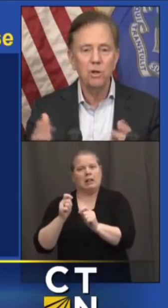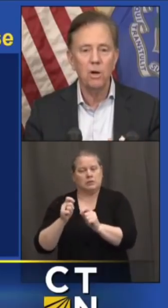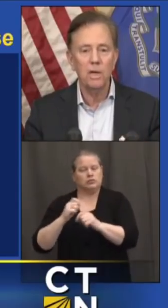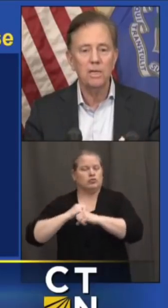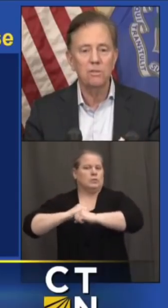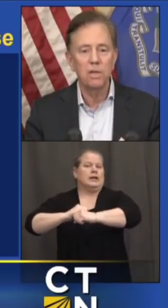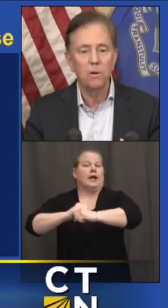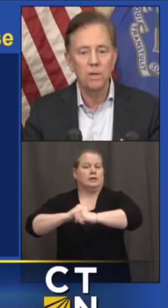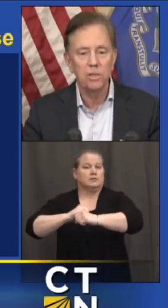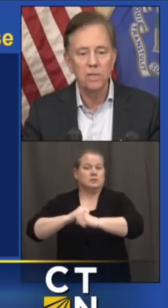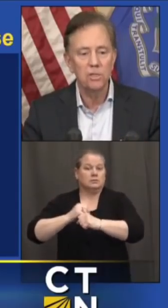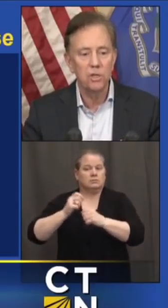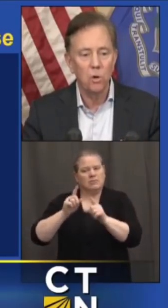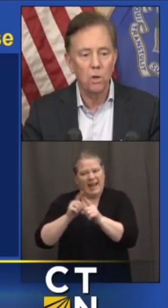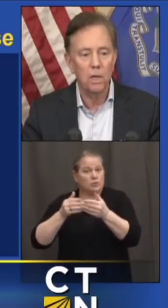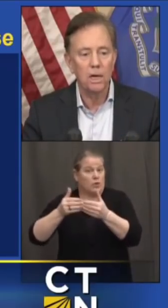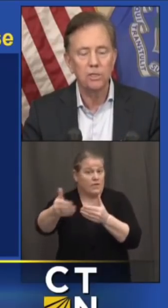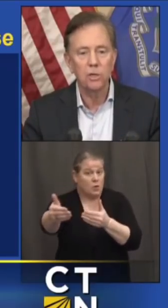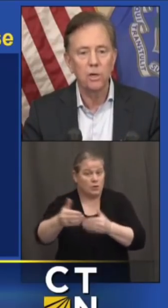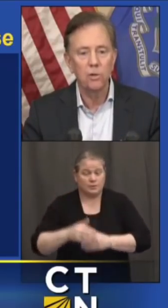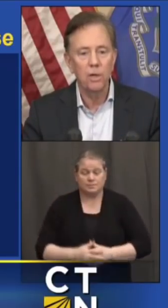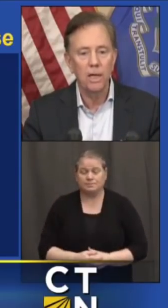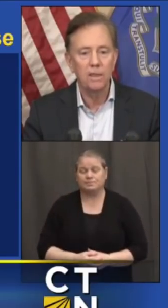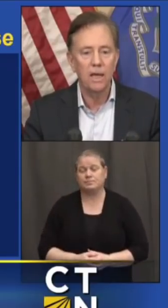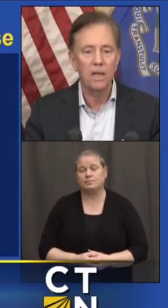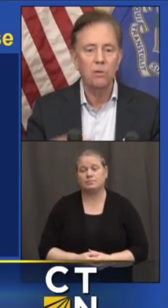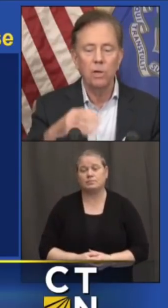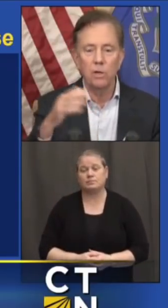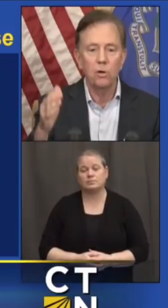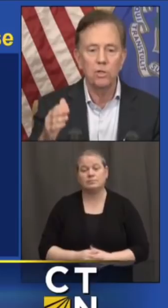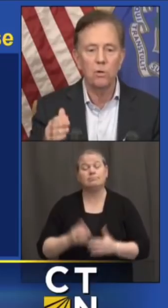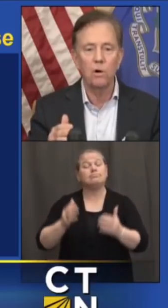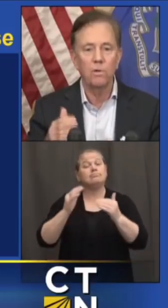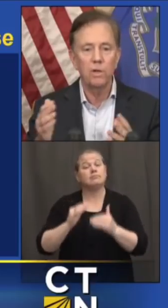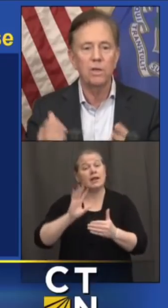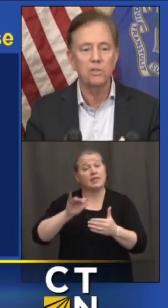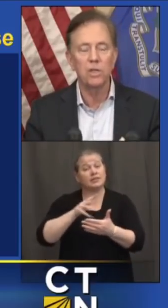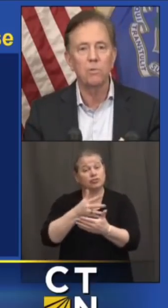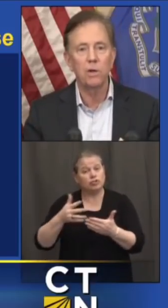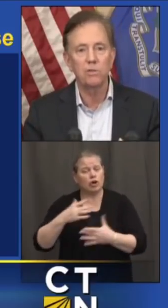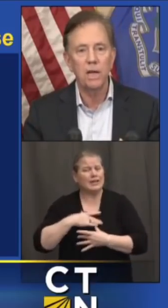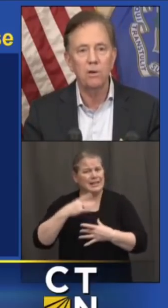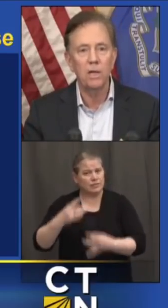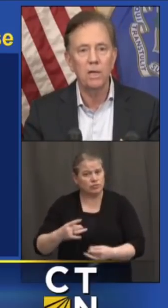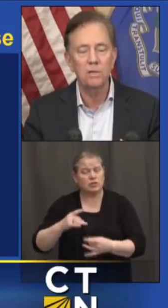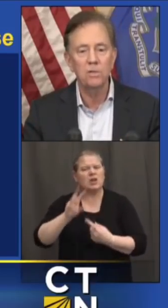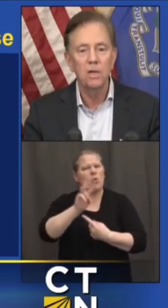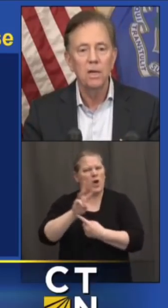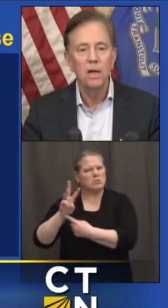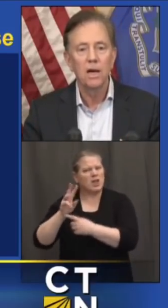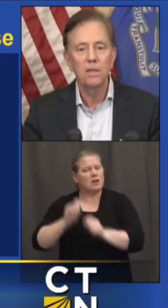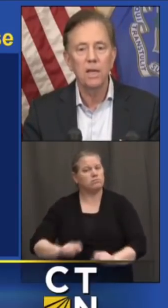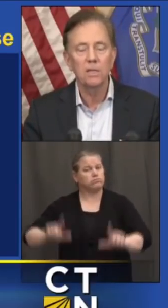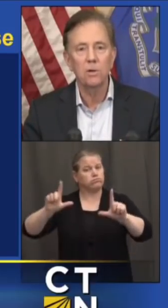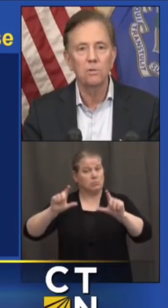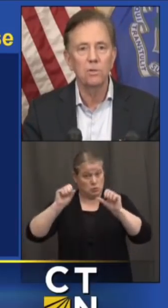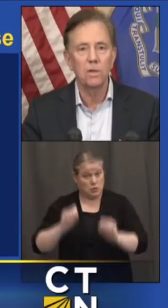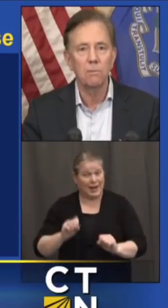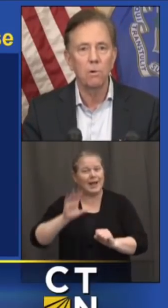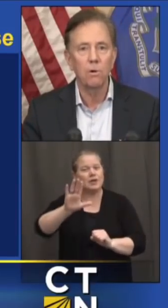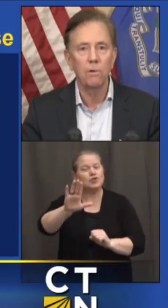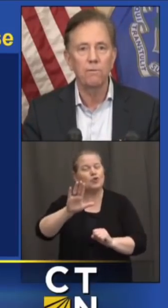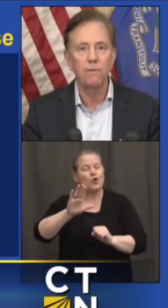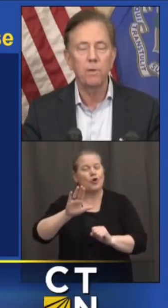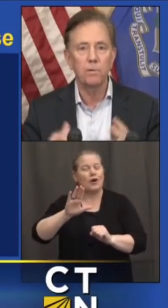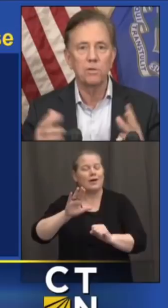This chart is interesting. This is the online chart. You can get that. You can cursor over it. You can see where your town is. I think I told you